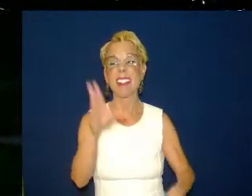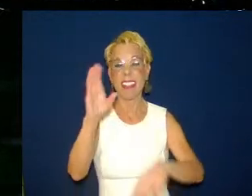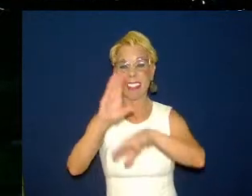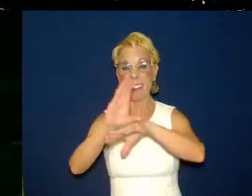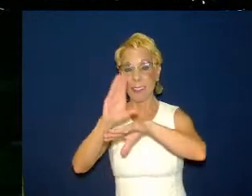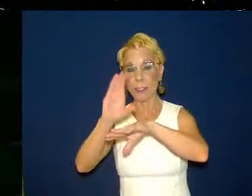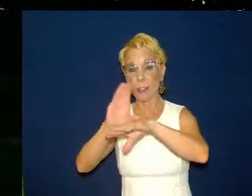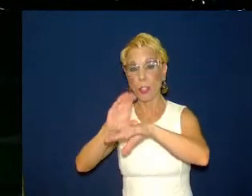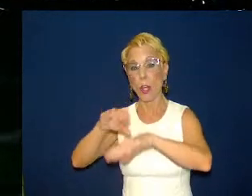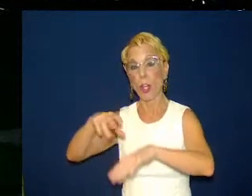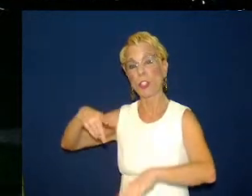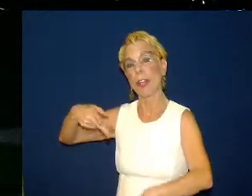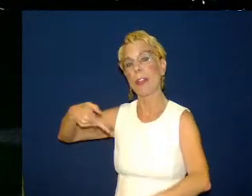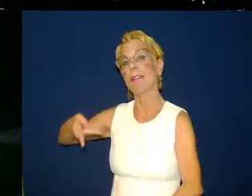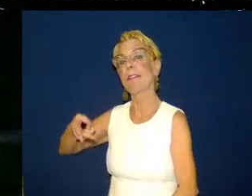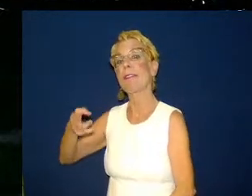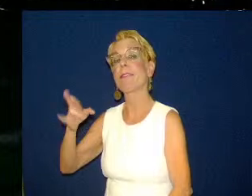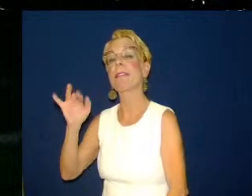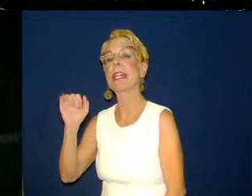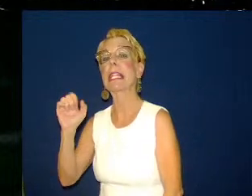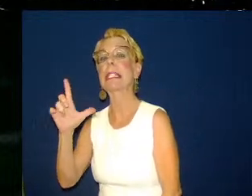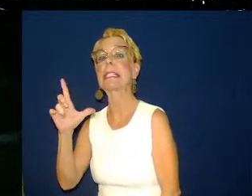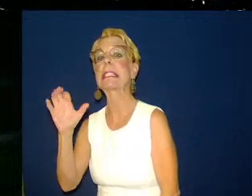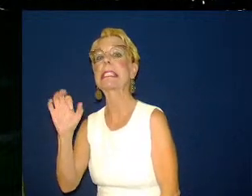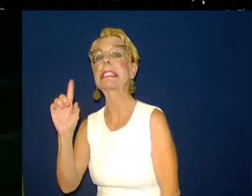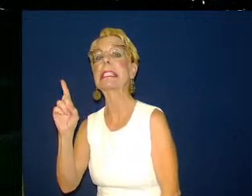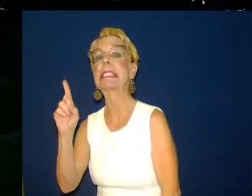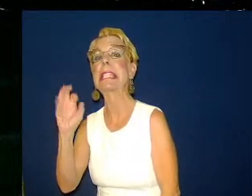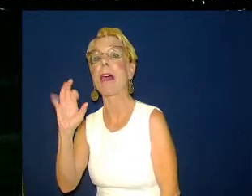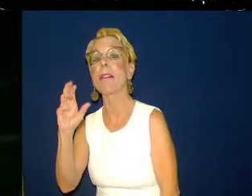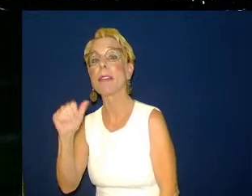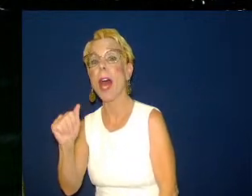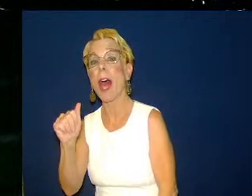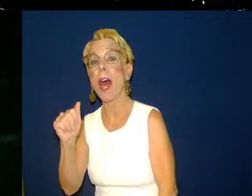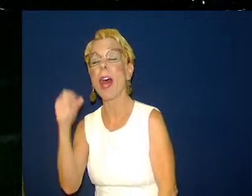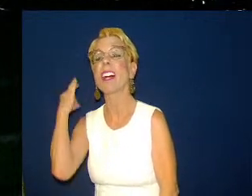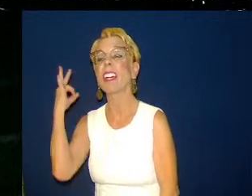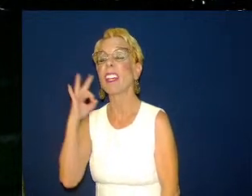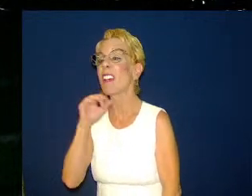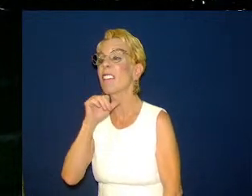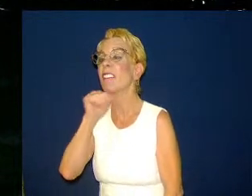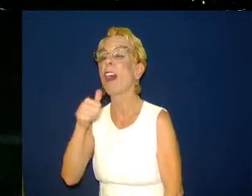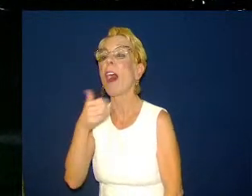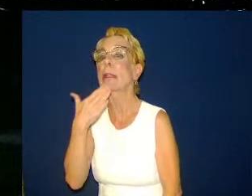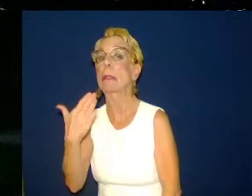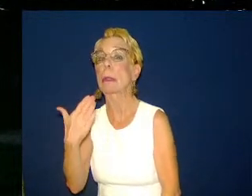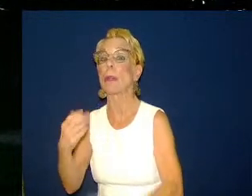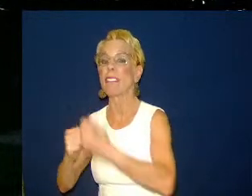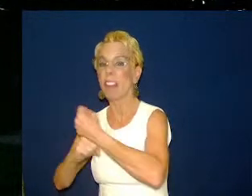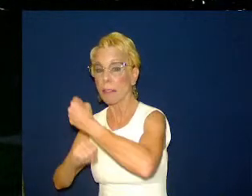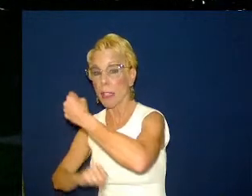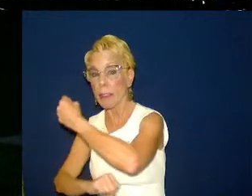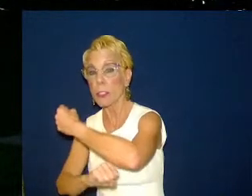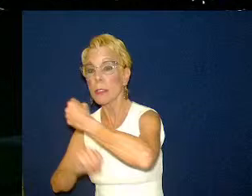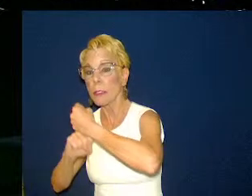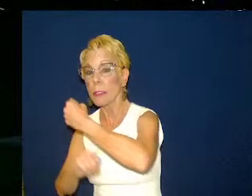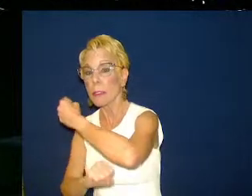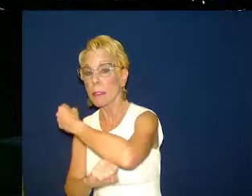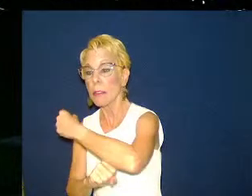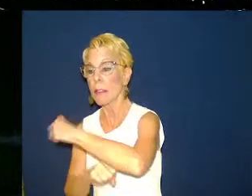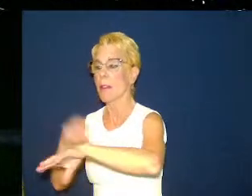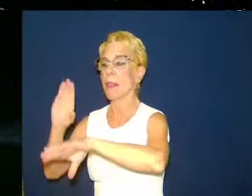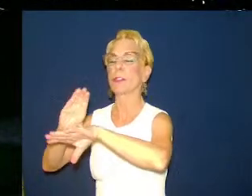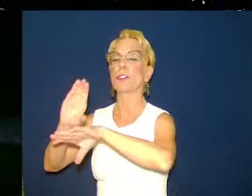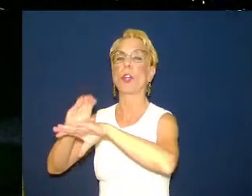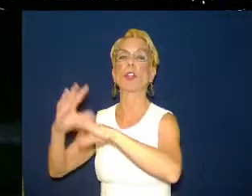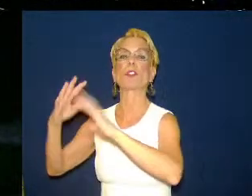foundation was faulty, the entire church would fall. And that's what they understood. They had